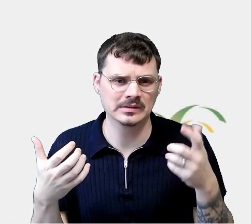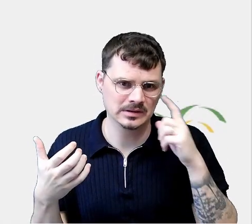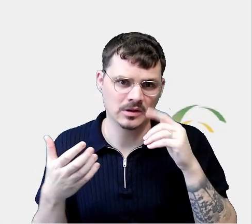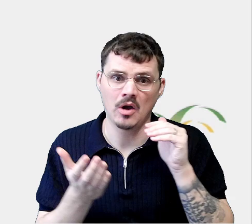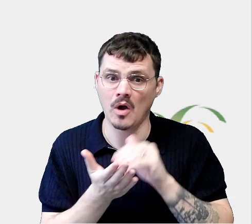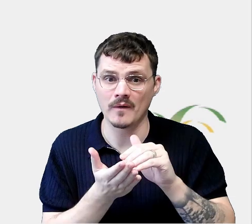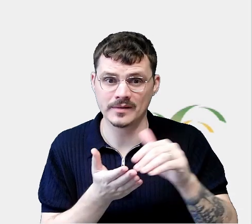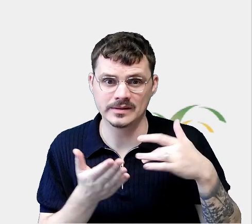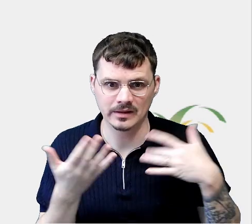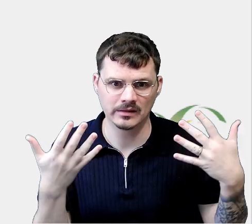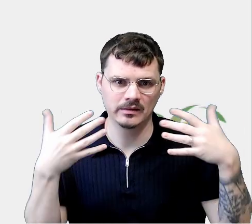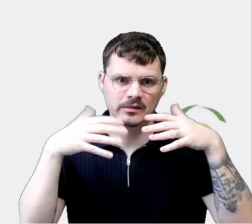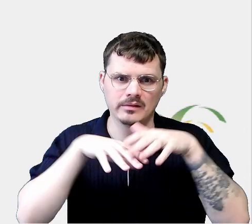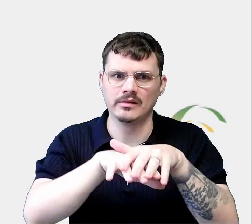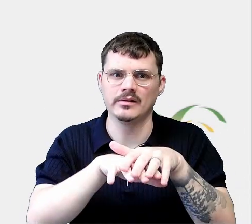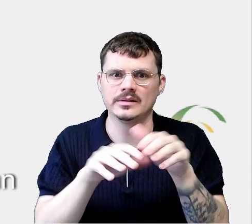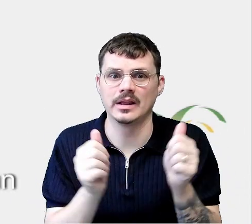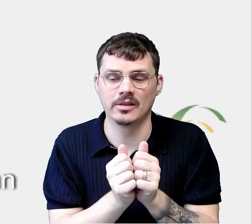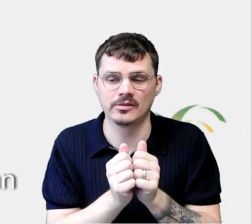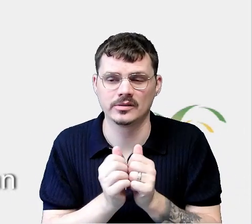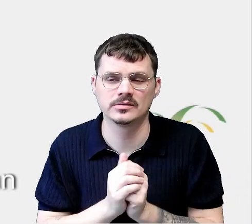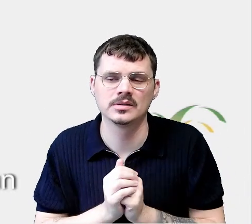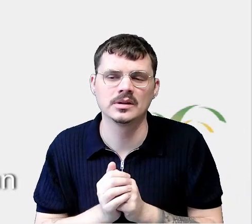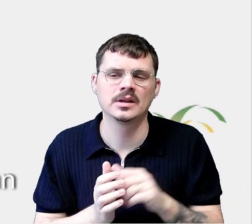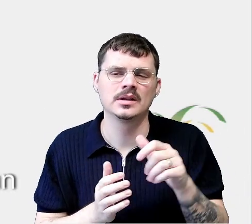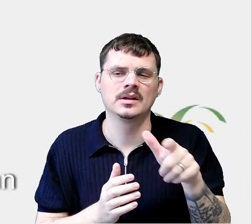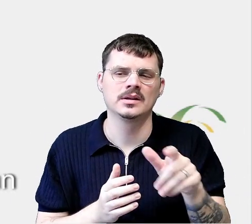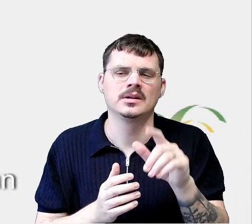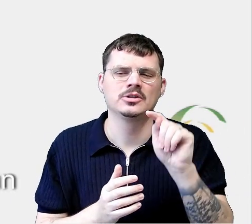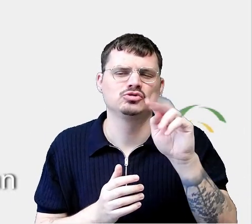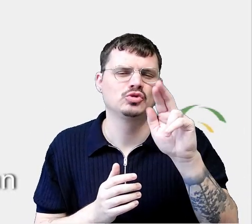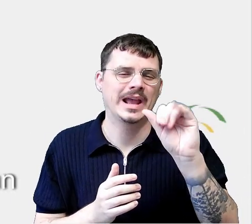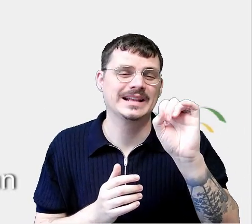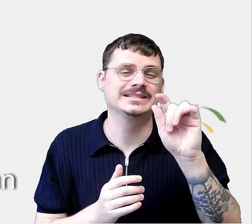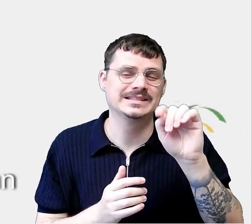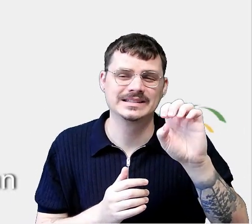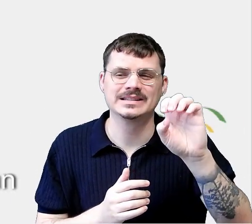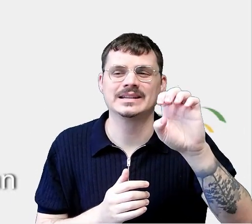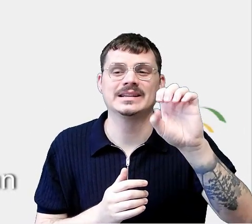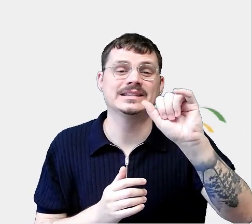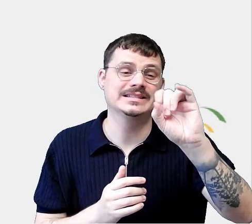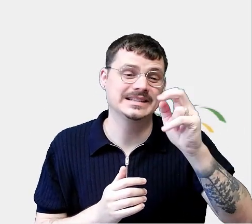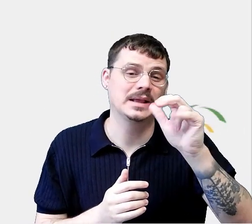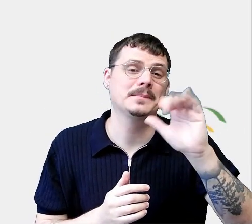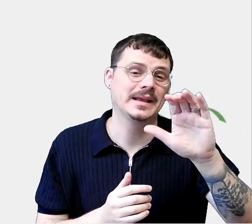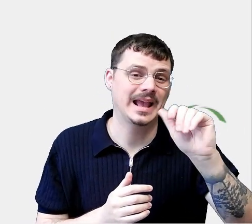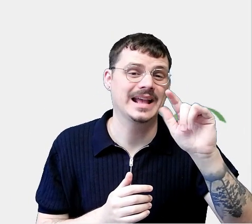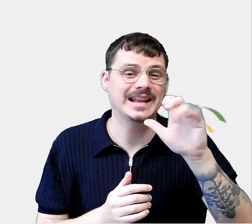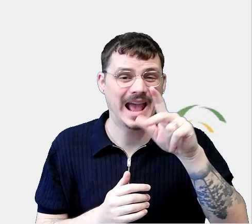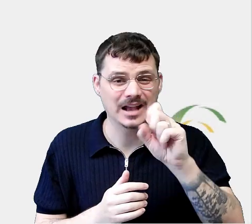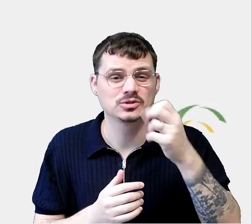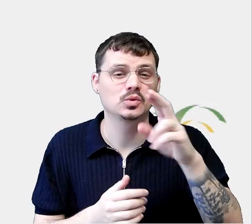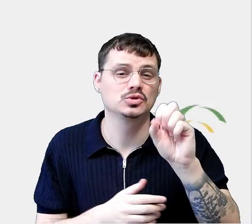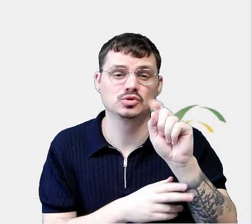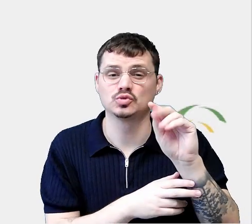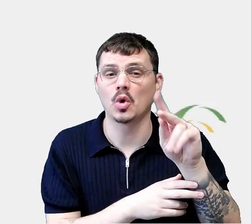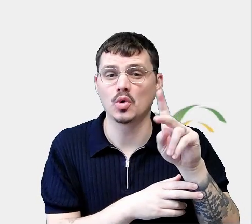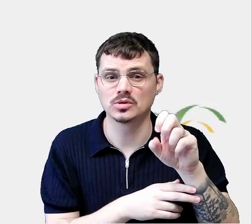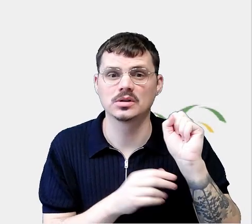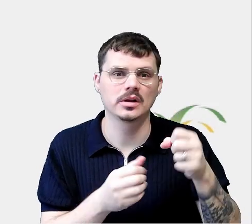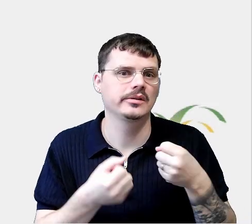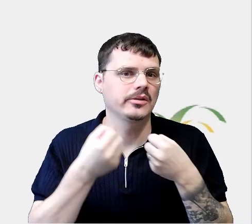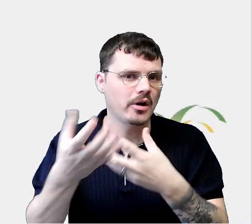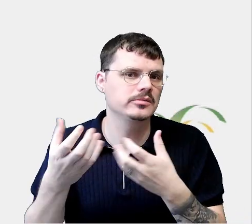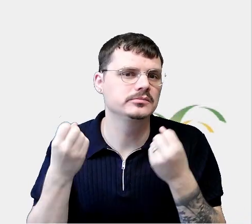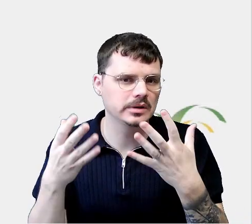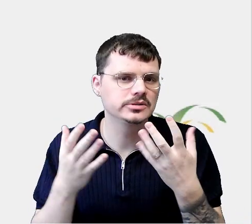infrequently coexist. Transient ischemic attacks and strokes can trigger all kinds of seizures,